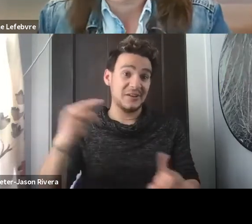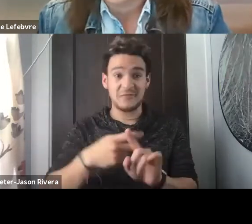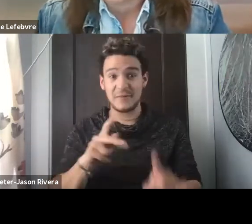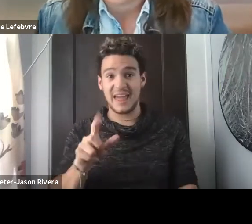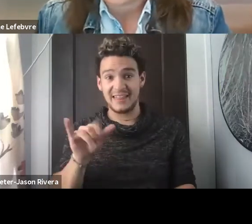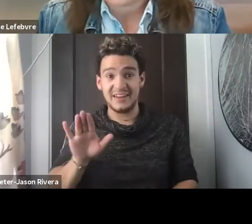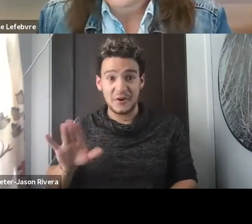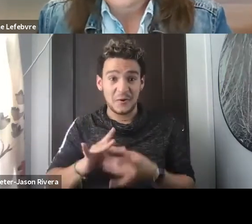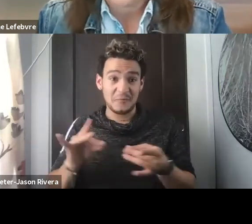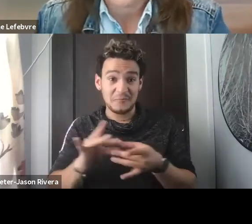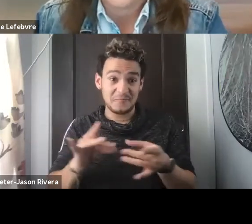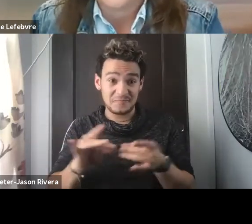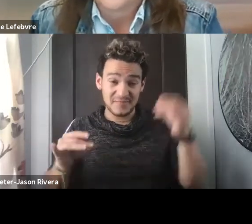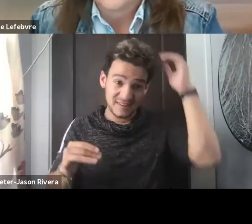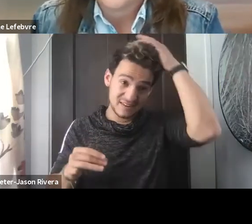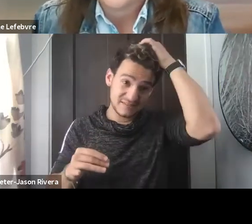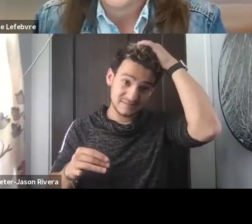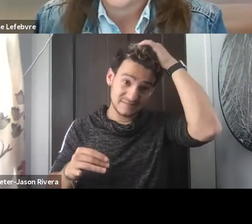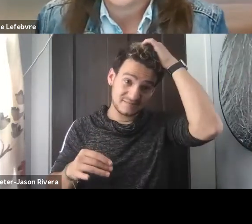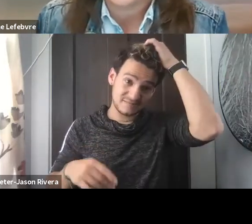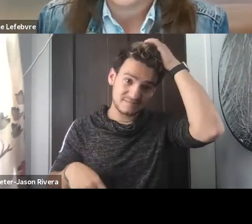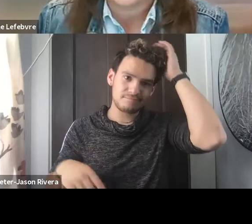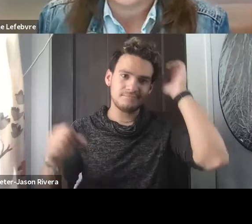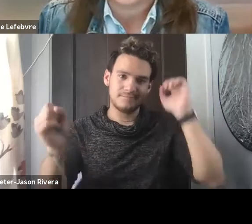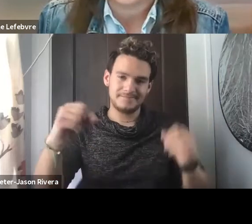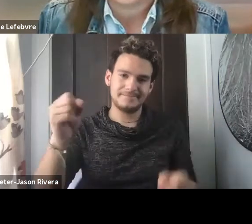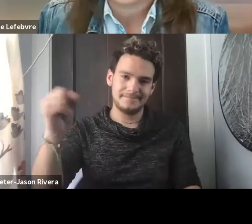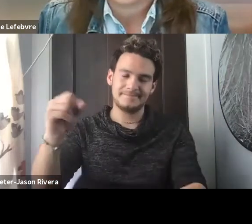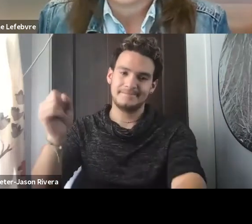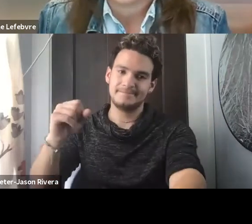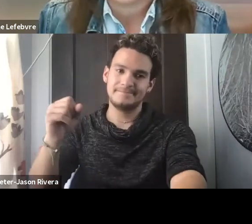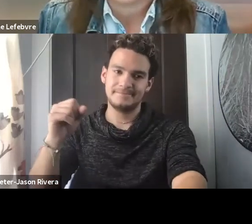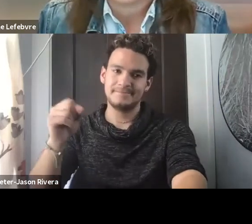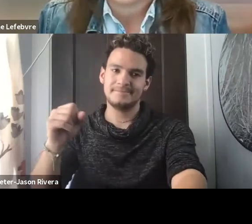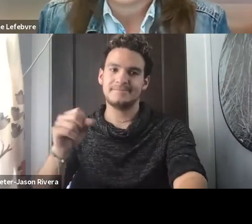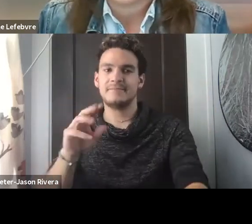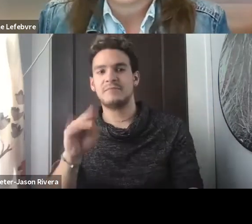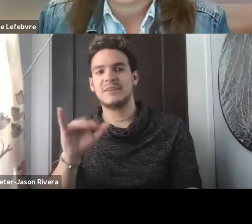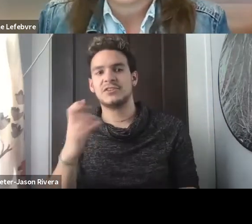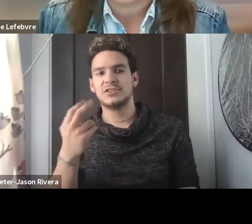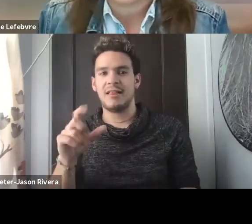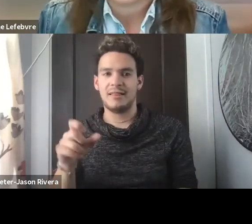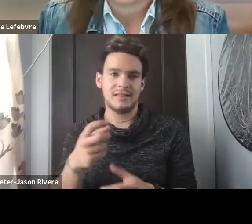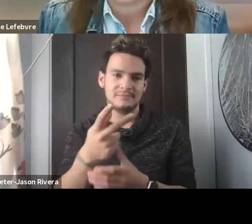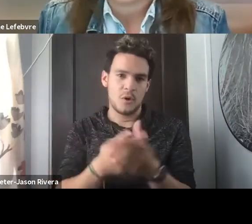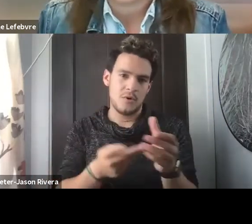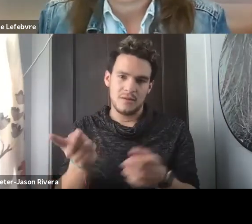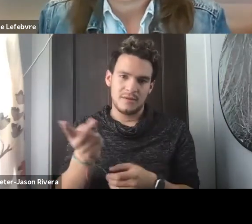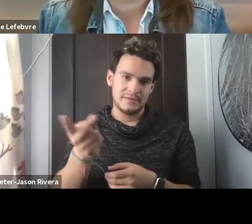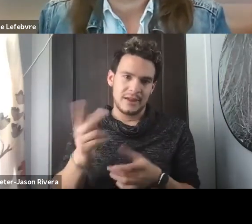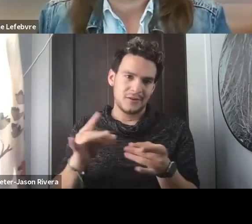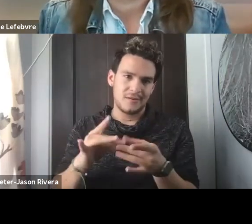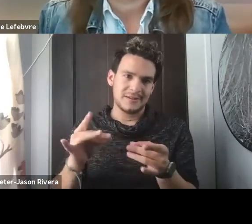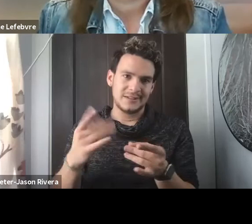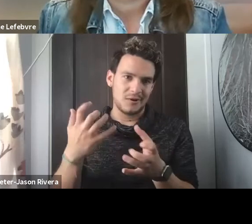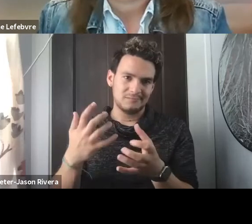last productivity statement? Certainly, I simply to echo both Michael and Kelly's commentary, I think